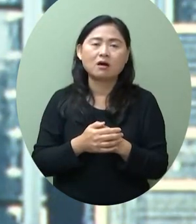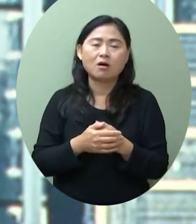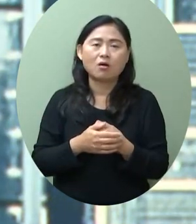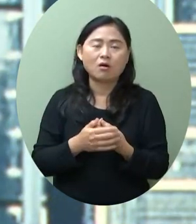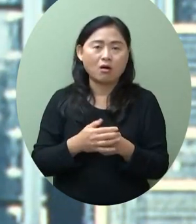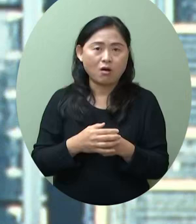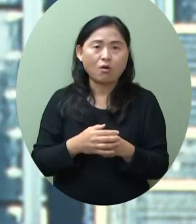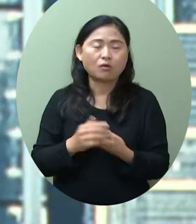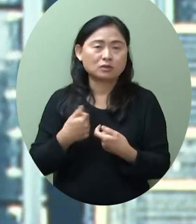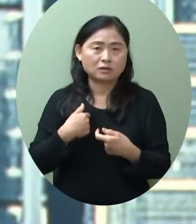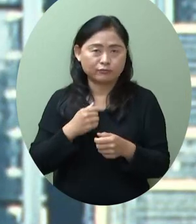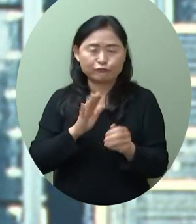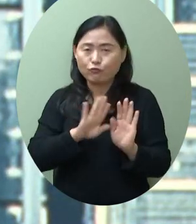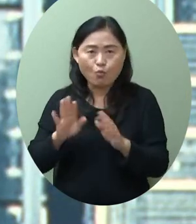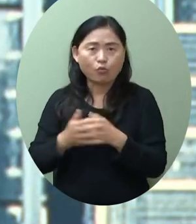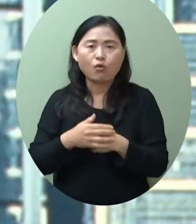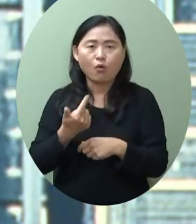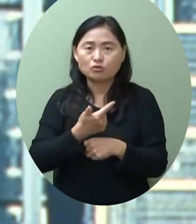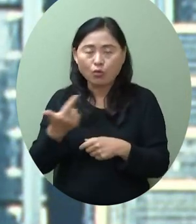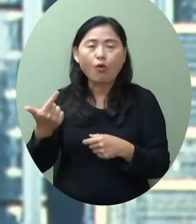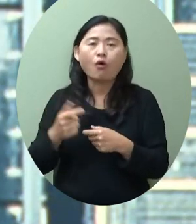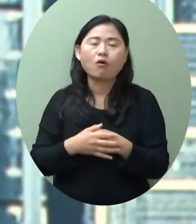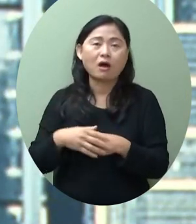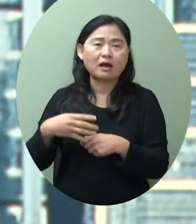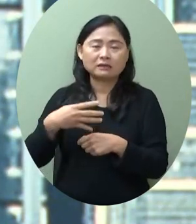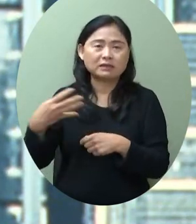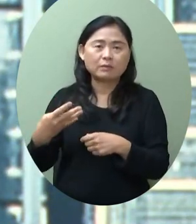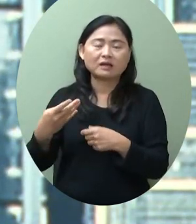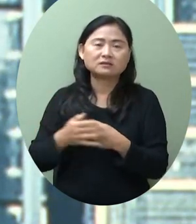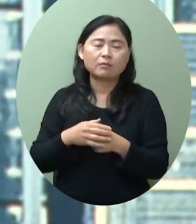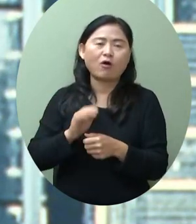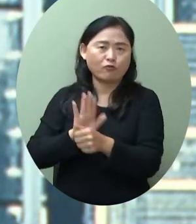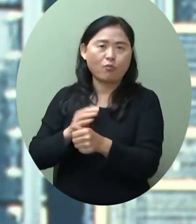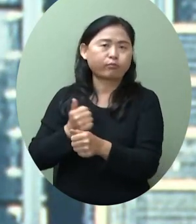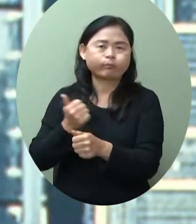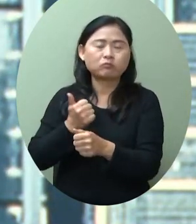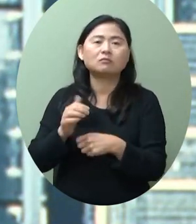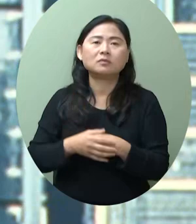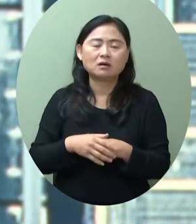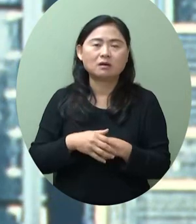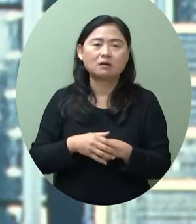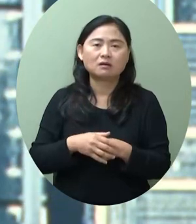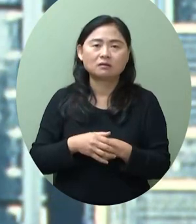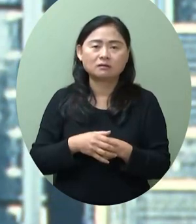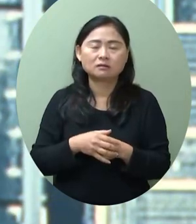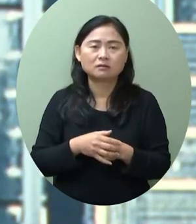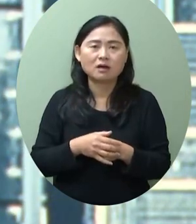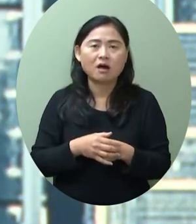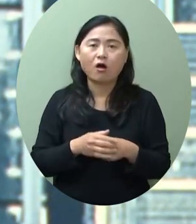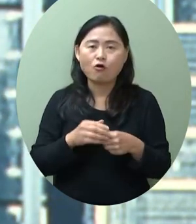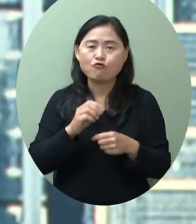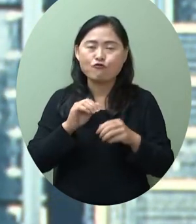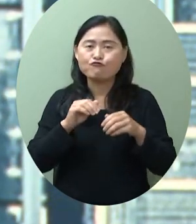advise members of the public to try to book for an appointment to get vaccinated and